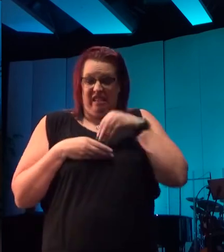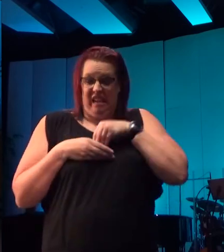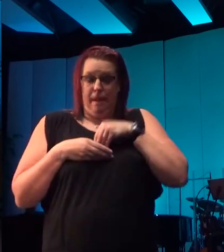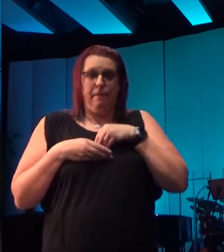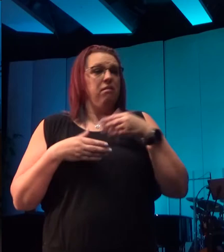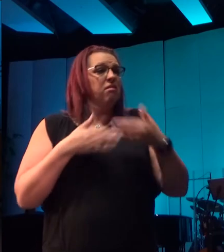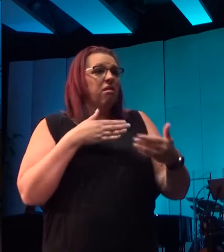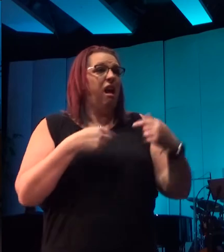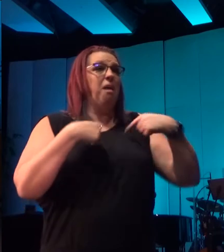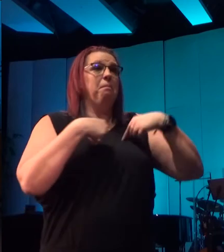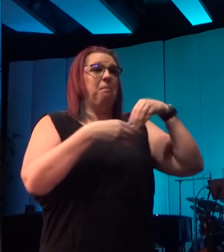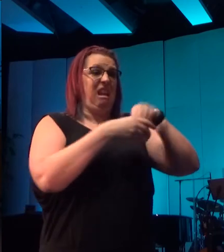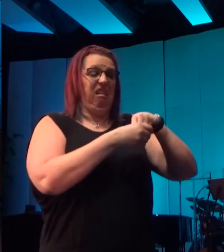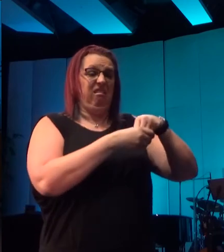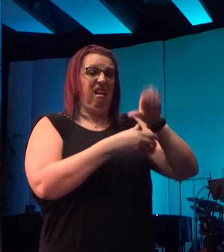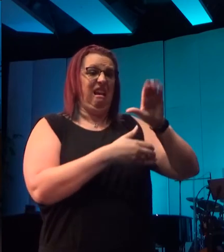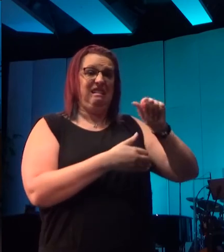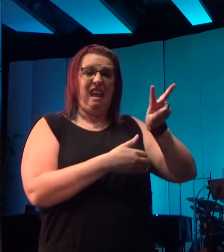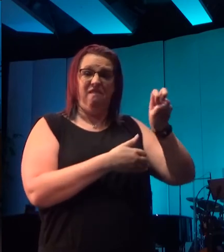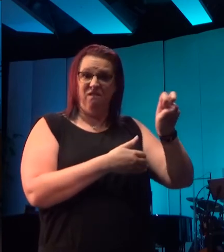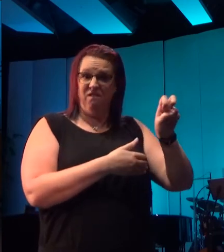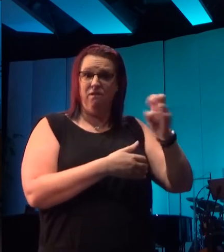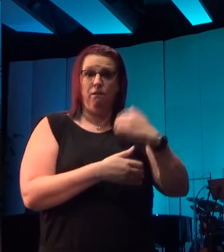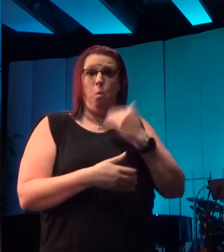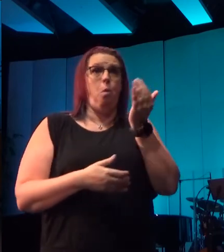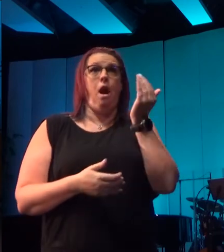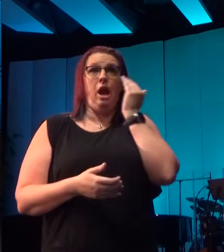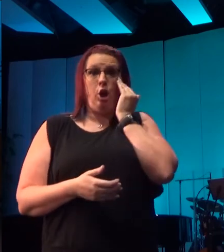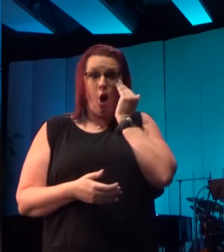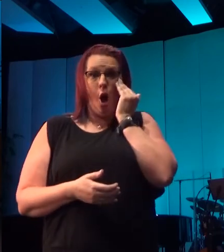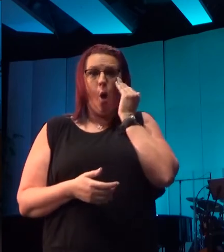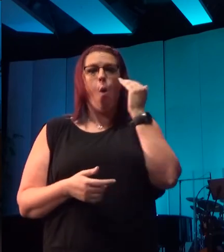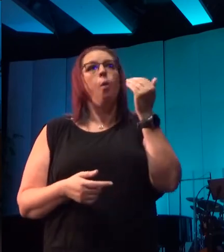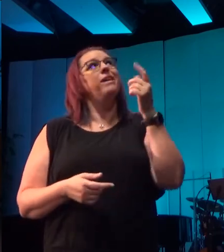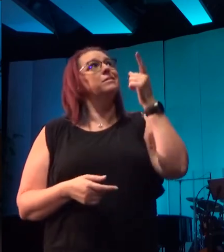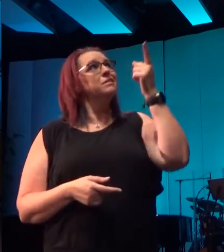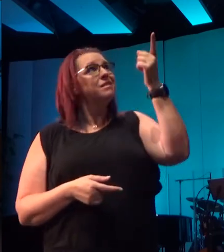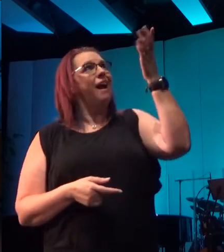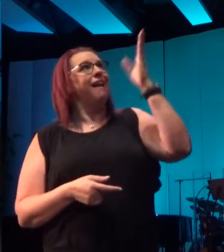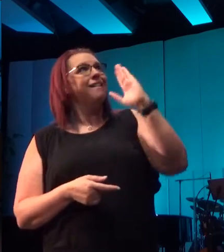cave, what I know is I'm being nourished.